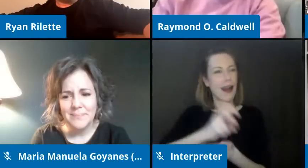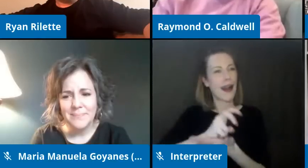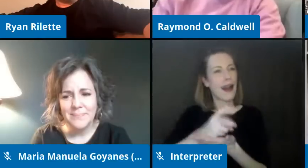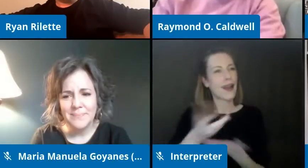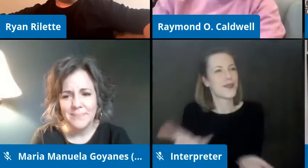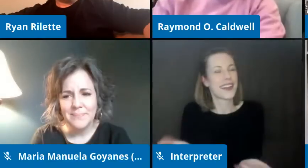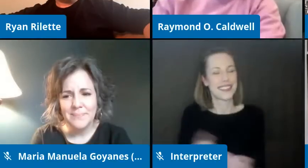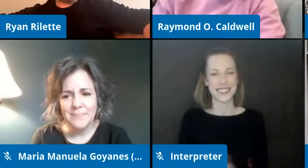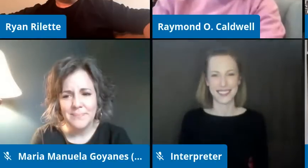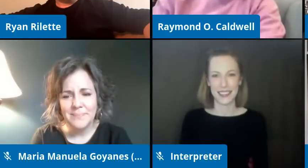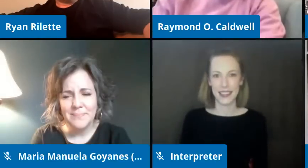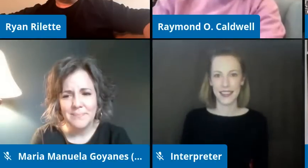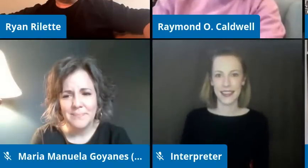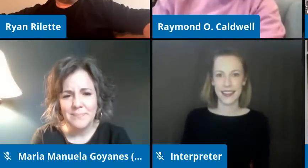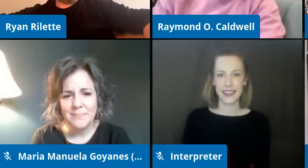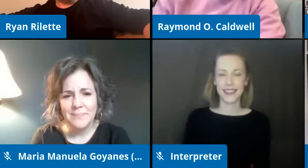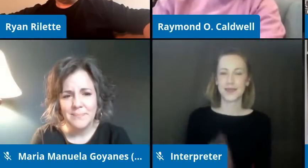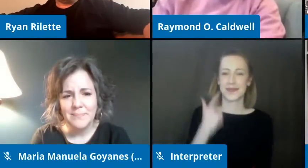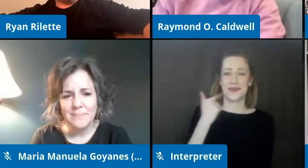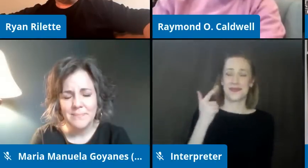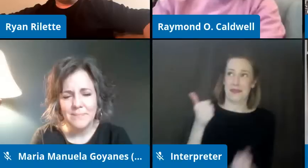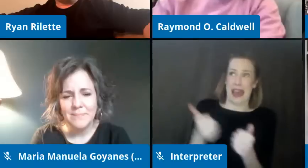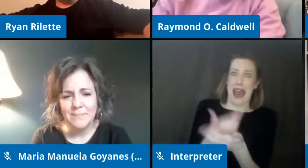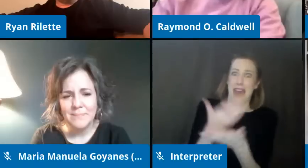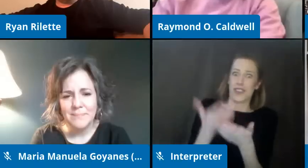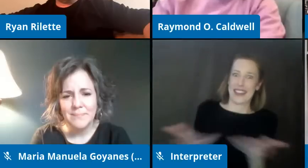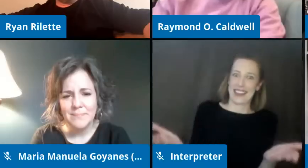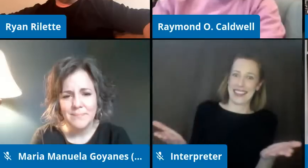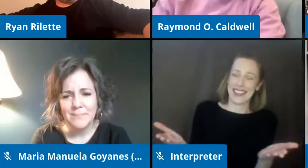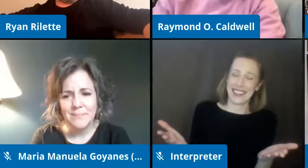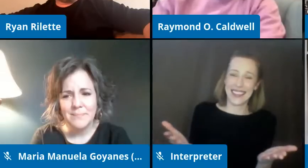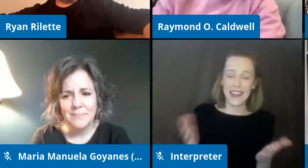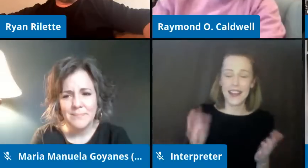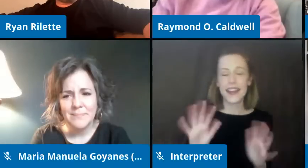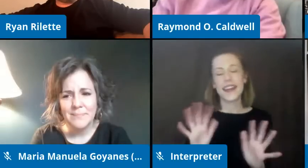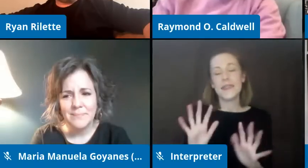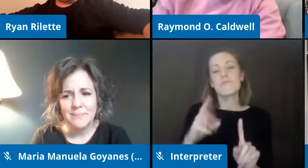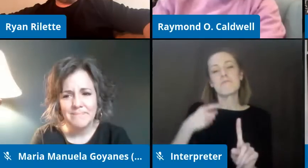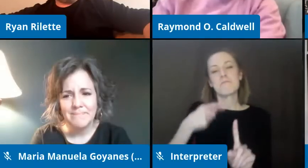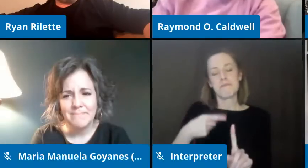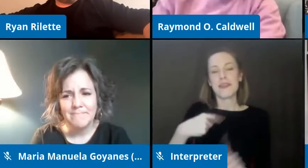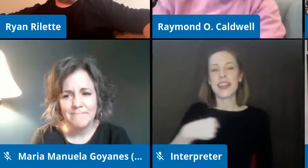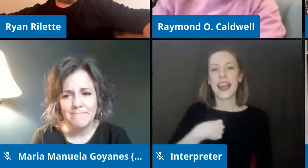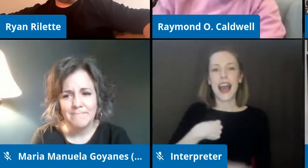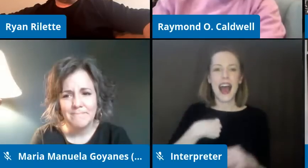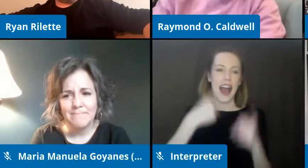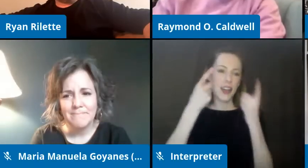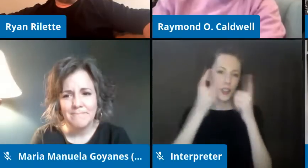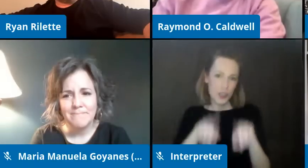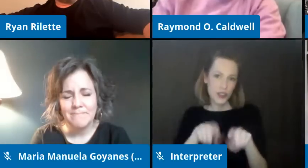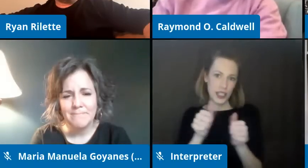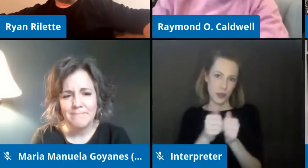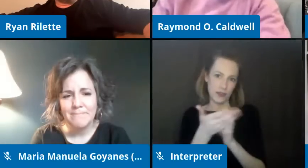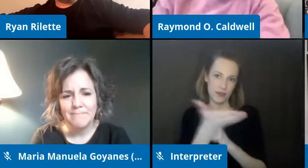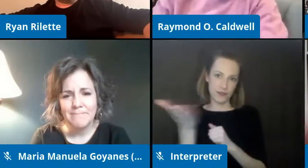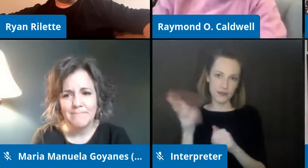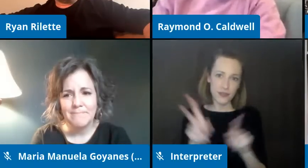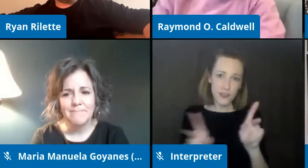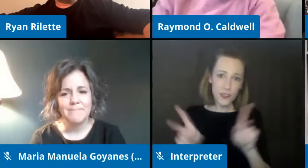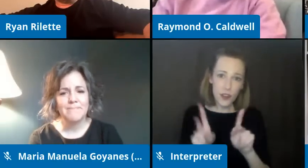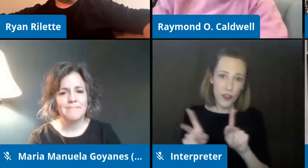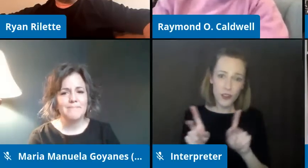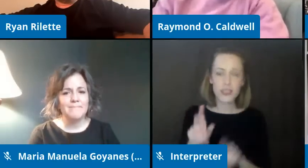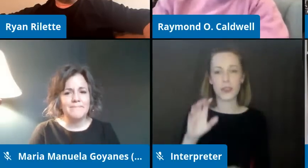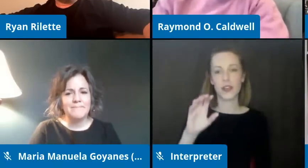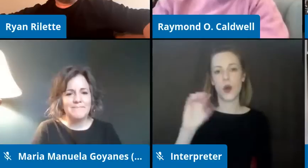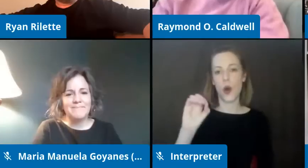Besides everything. You know, I think I certainly agree with these folks. The question for us, I mean, Only Theater is 82 years